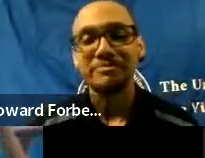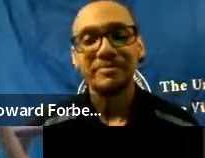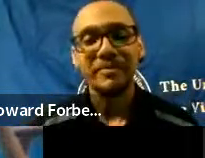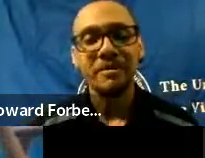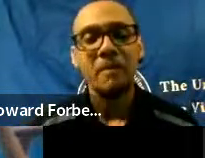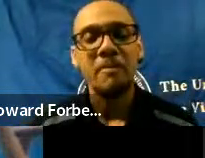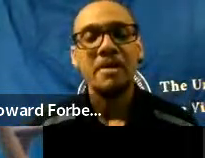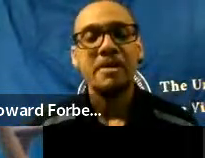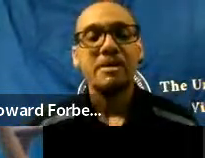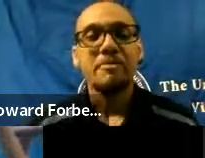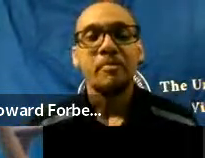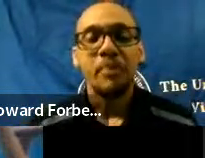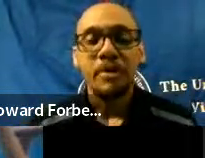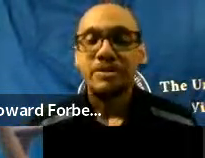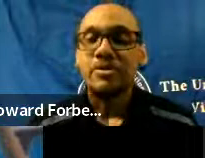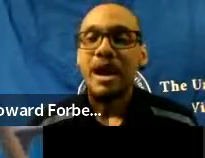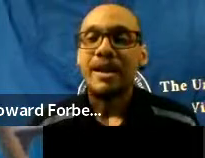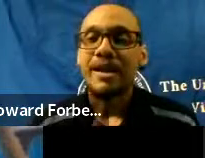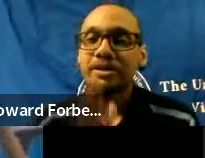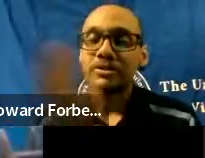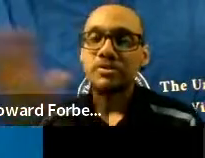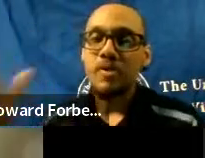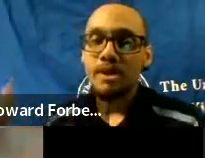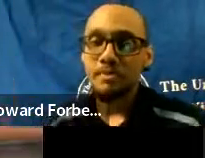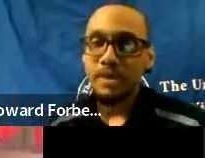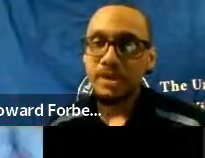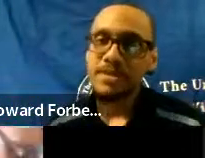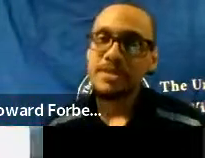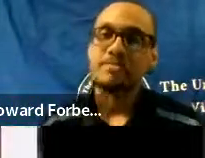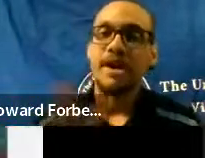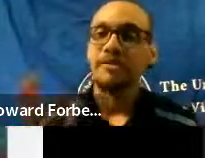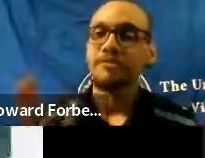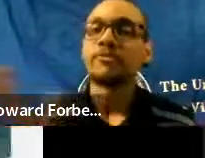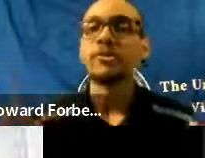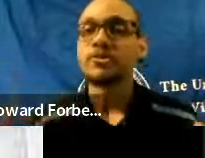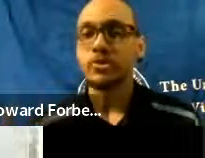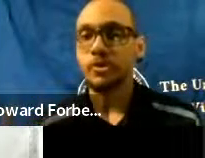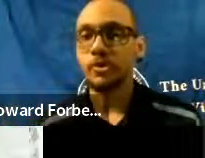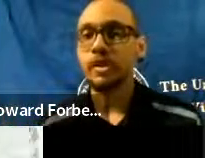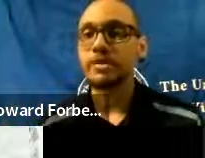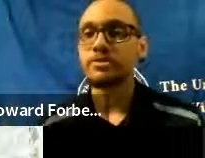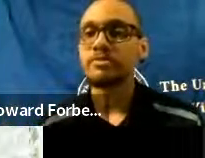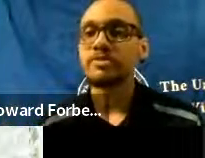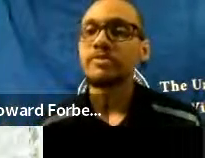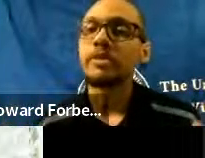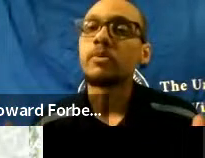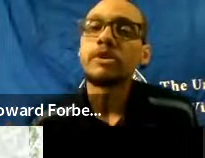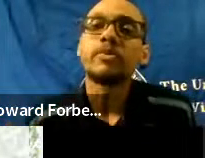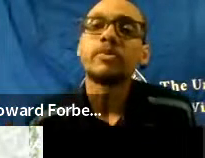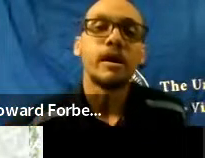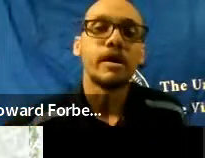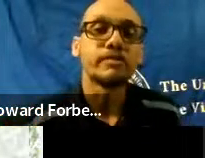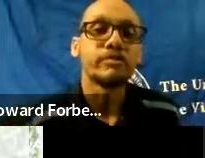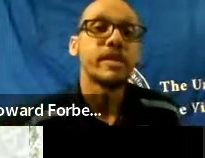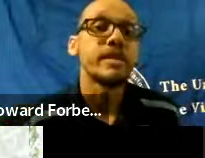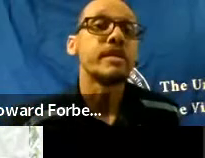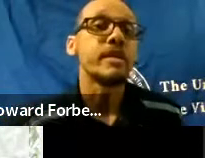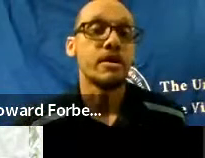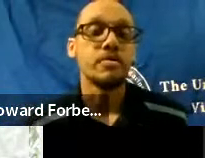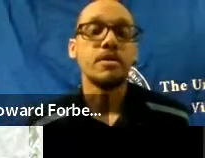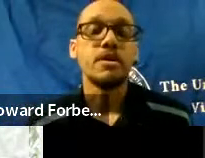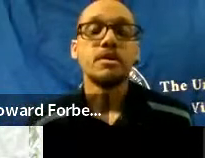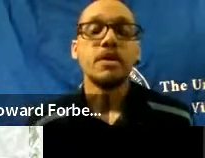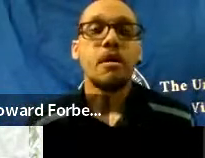experience. But, you know, I kind of do want to bring things back full circle in terms of like where we are